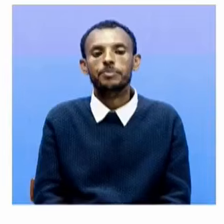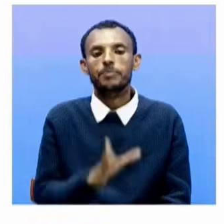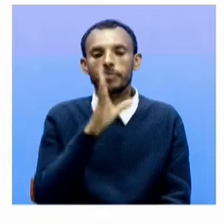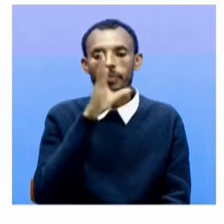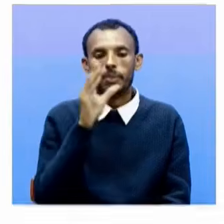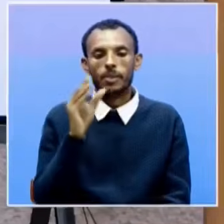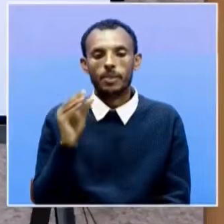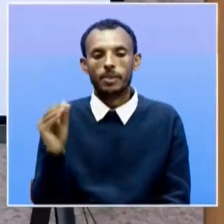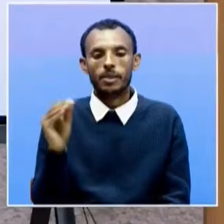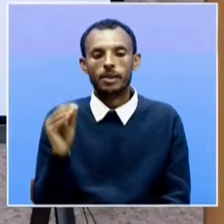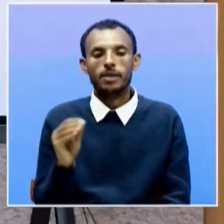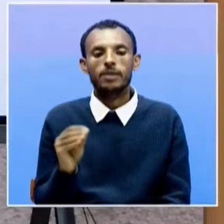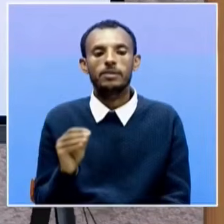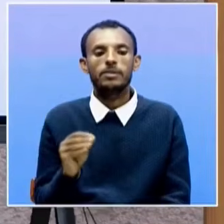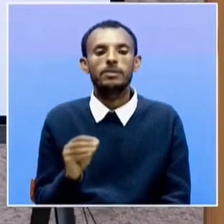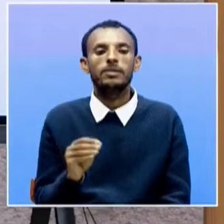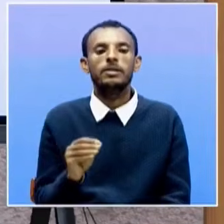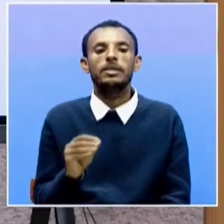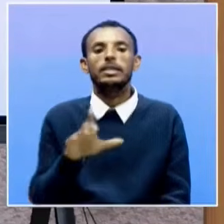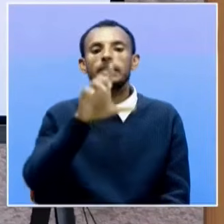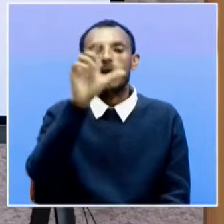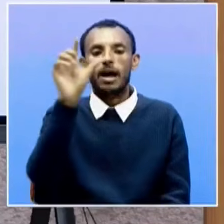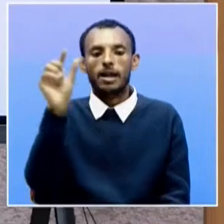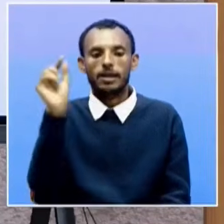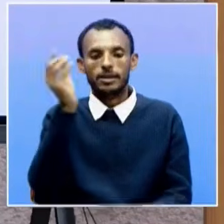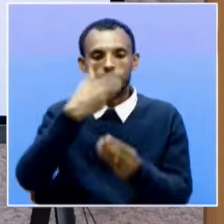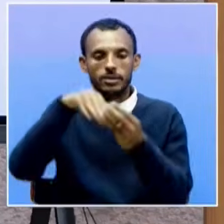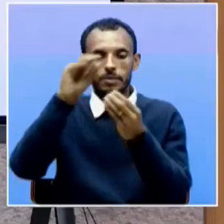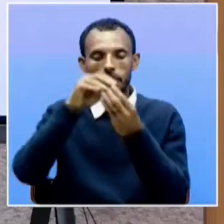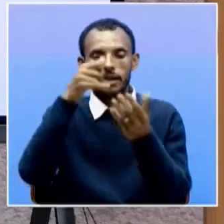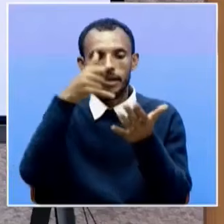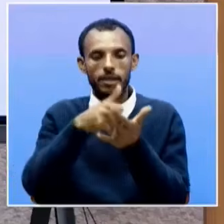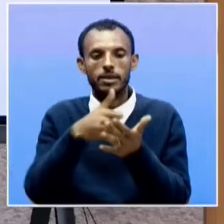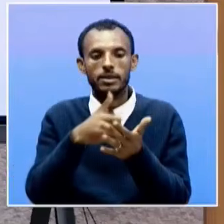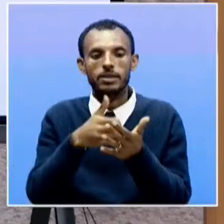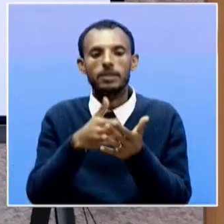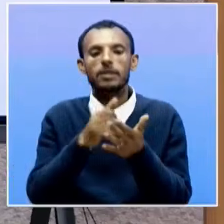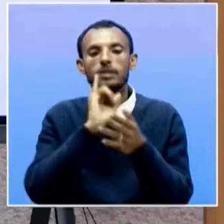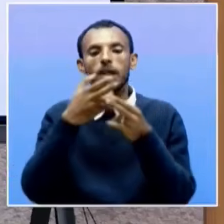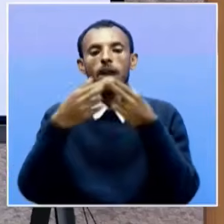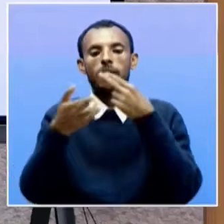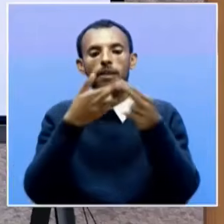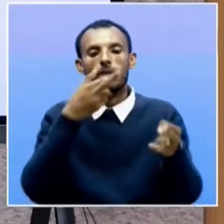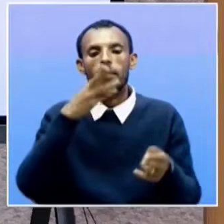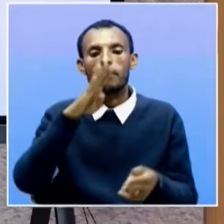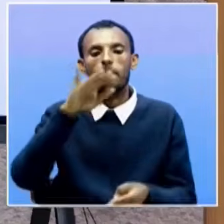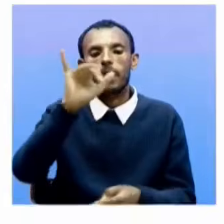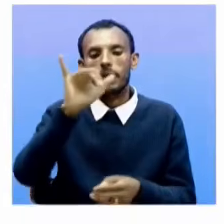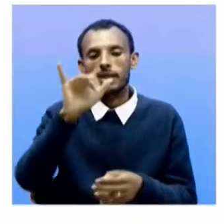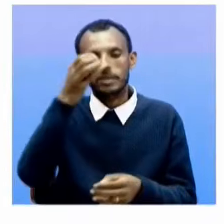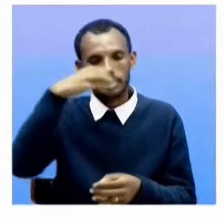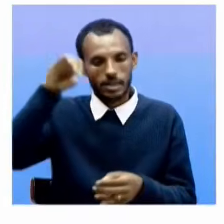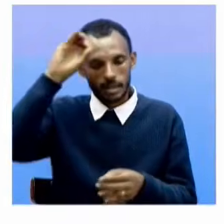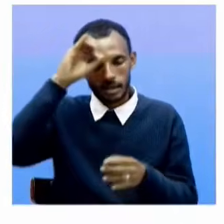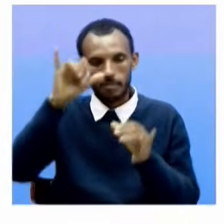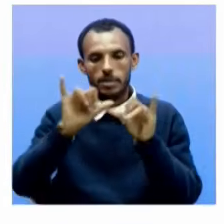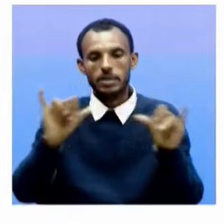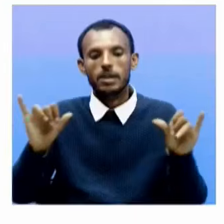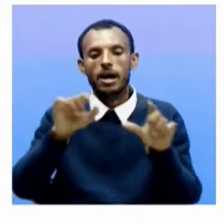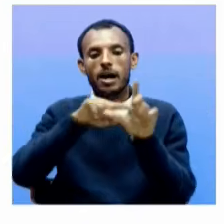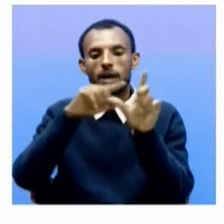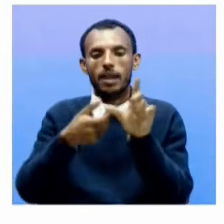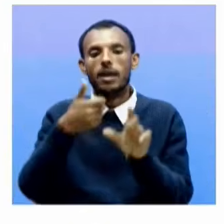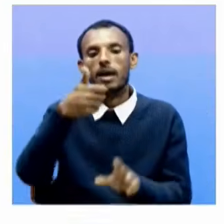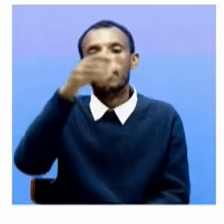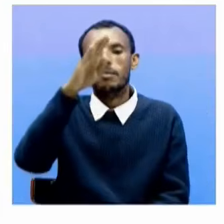and the arc subtending it is related by the degree measure of angle ABC is